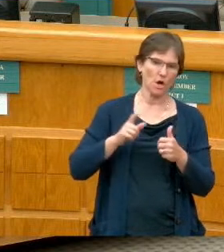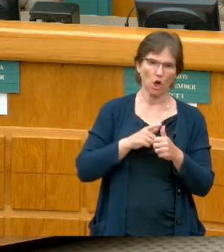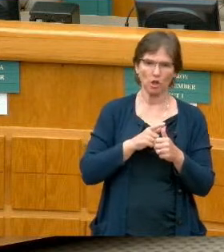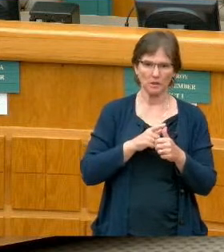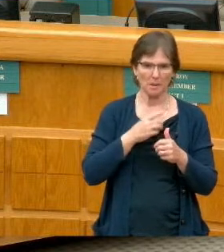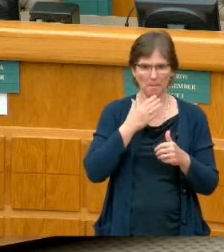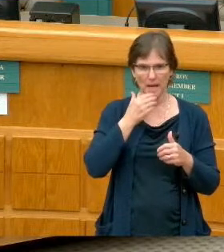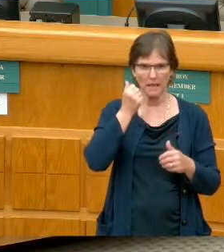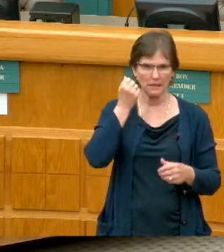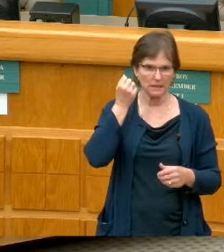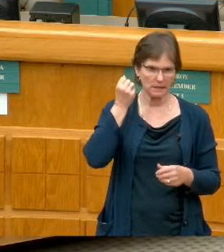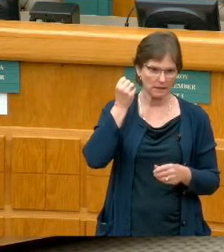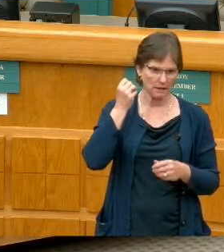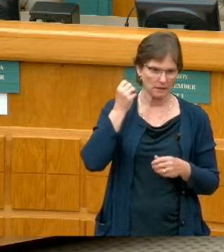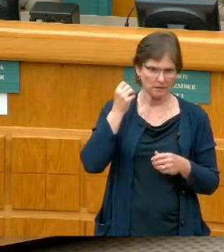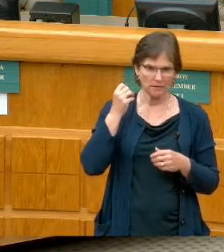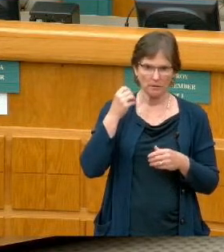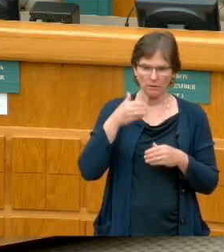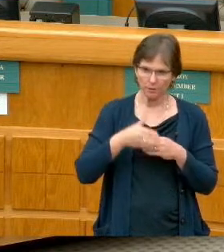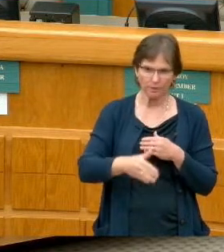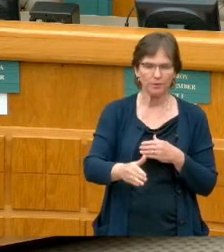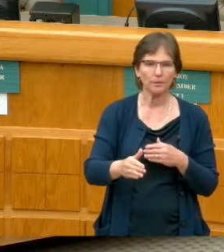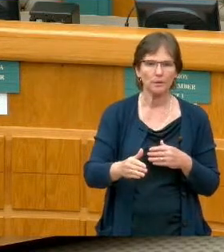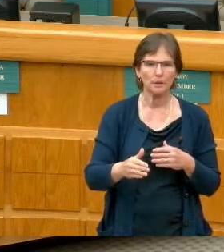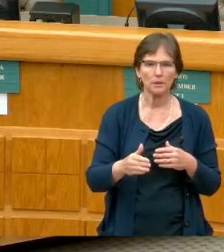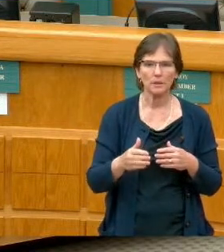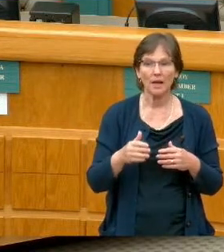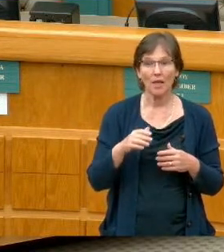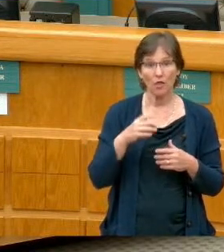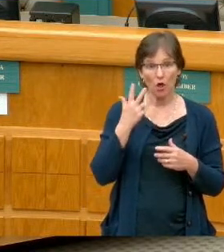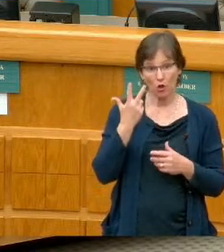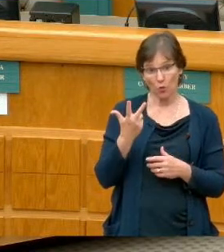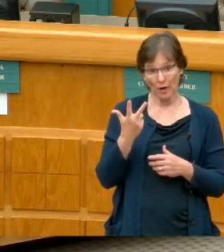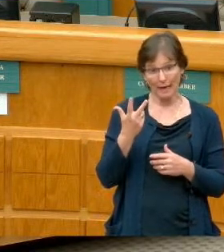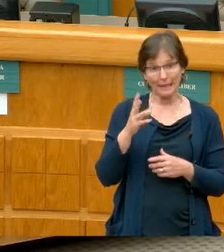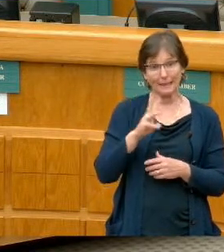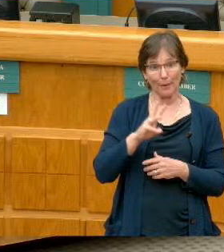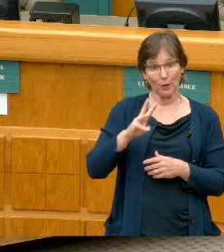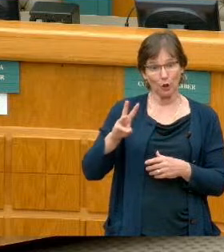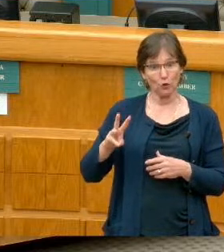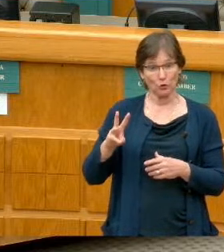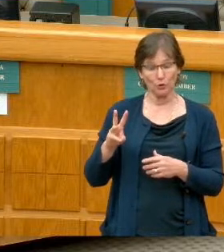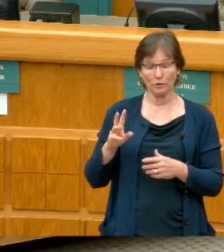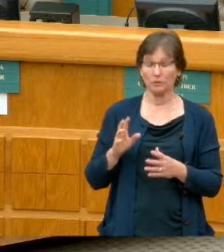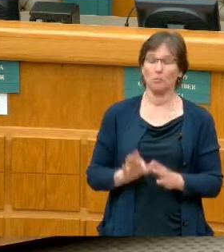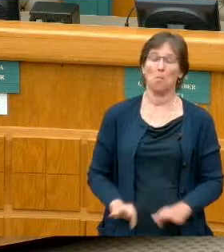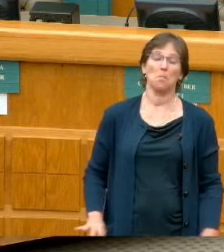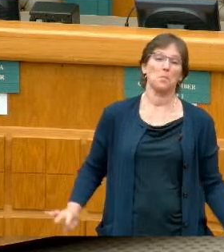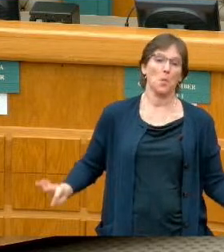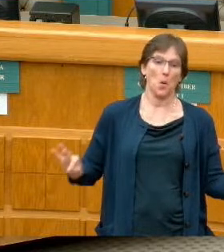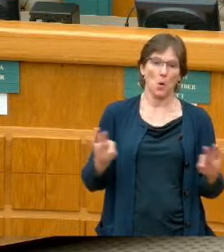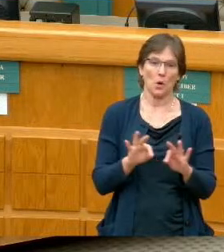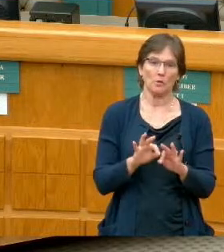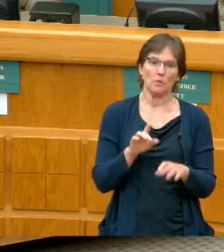to be first again, those 3 W's are really what it's going to take, given that we are really coming back strong and